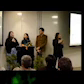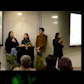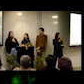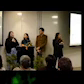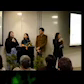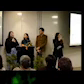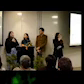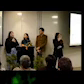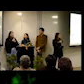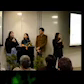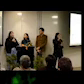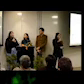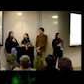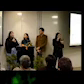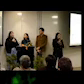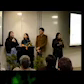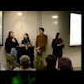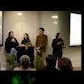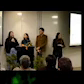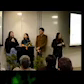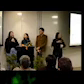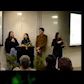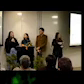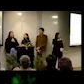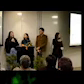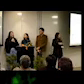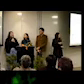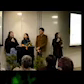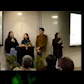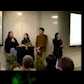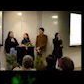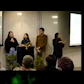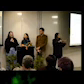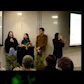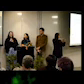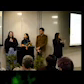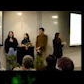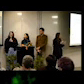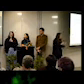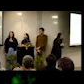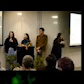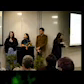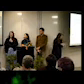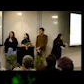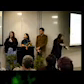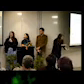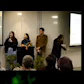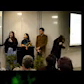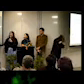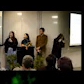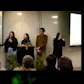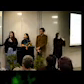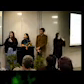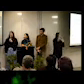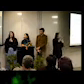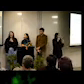age, and whether they're going to learn how to crawl and walk. A lot of parents go into doctors and say, my baby's not crawling or not picking up their head or